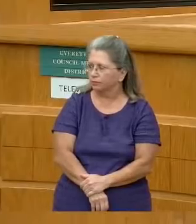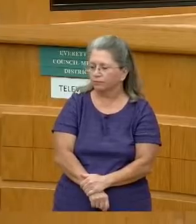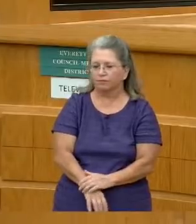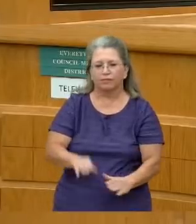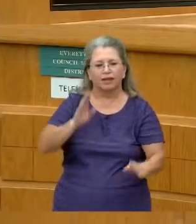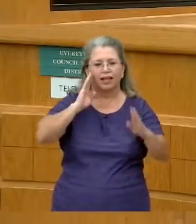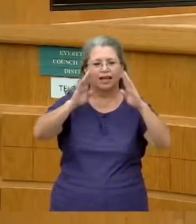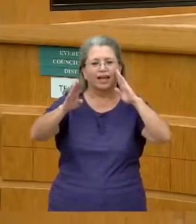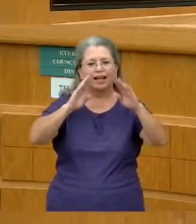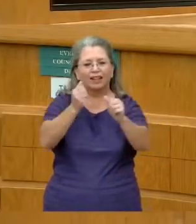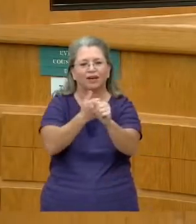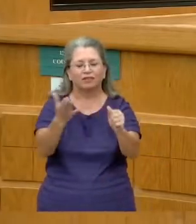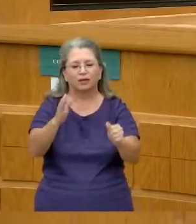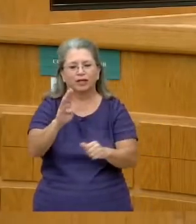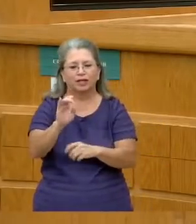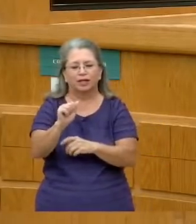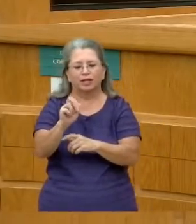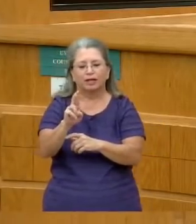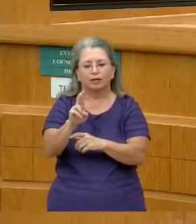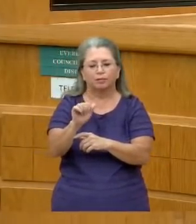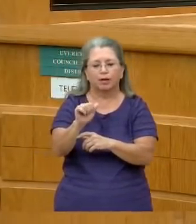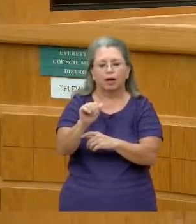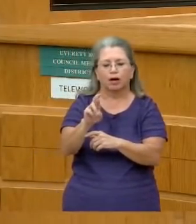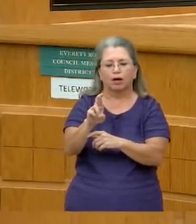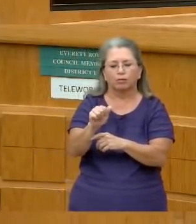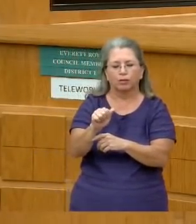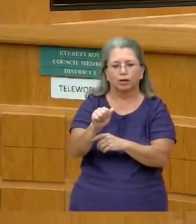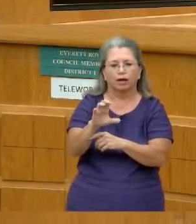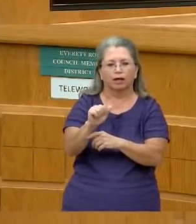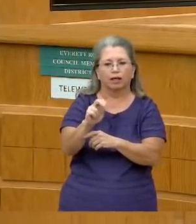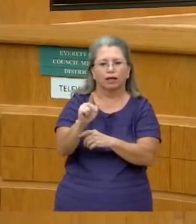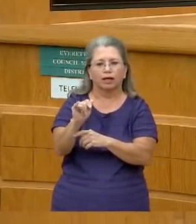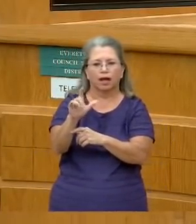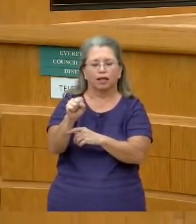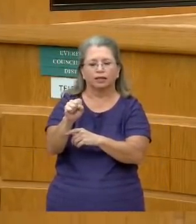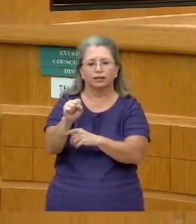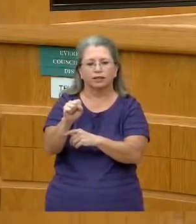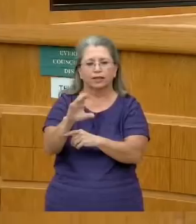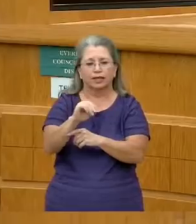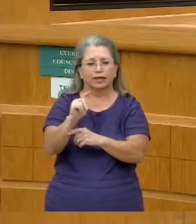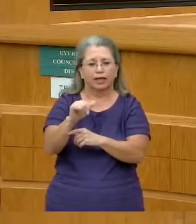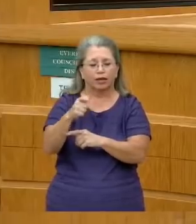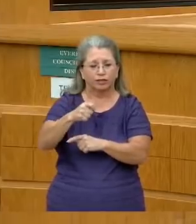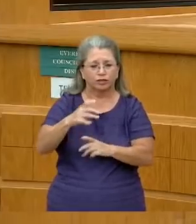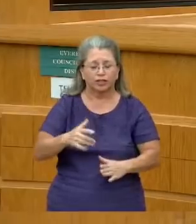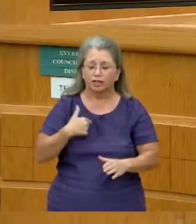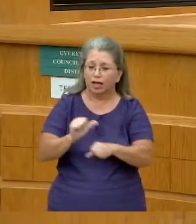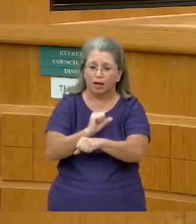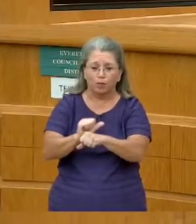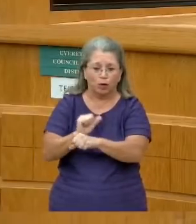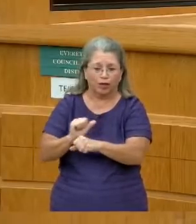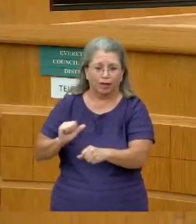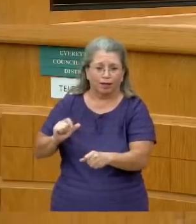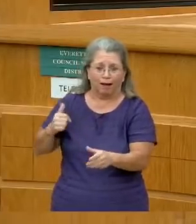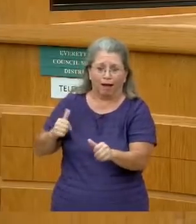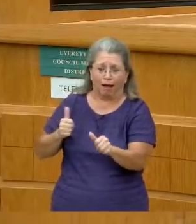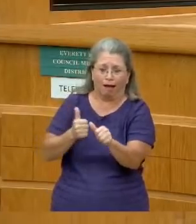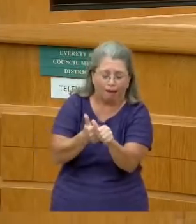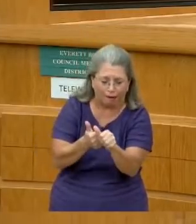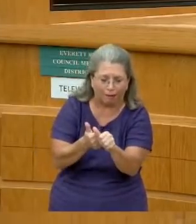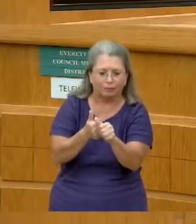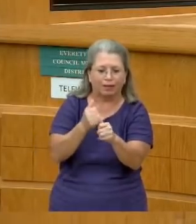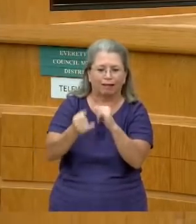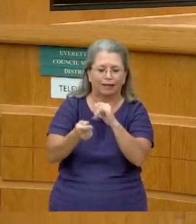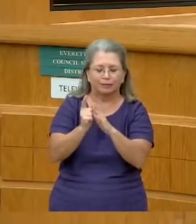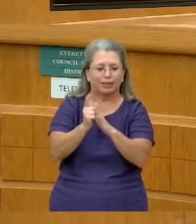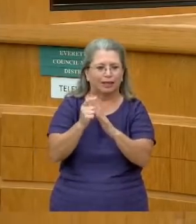Hello, everyone. Barbara Canales, Nueces County Judge. Well, I'm working up to the last minute next door on conference